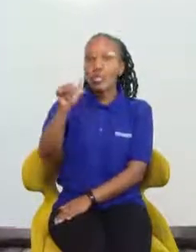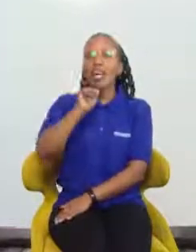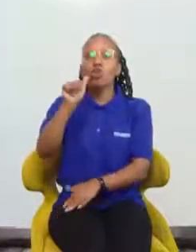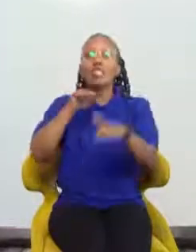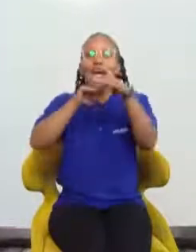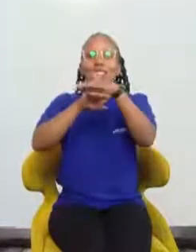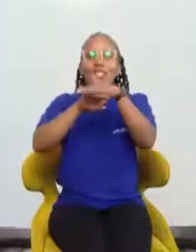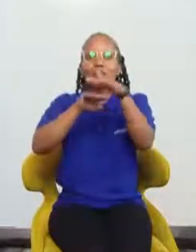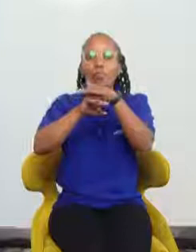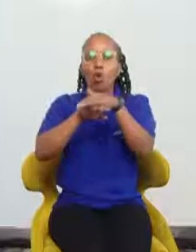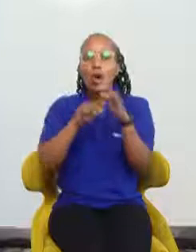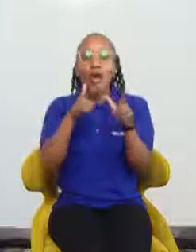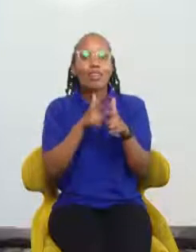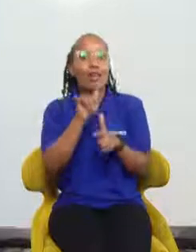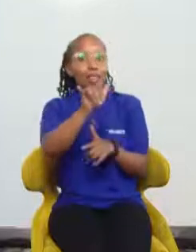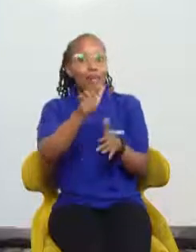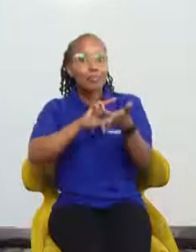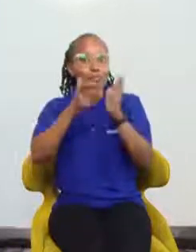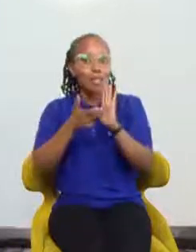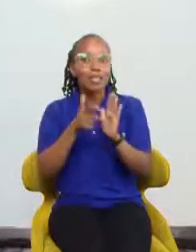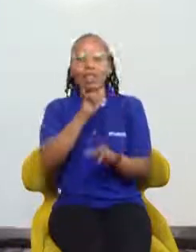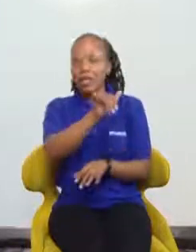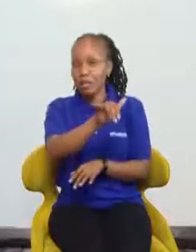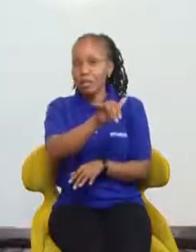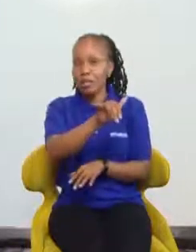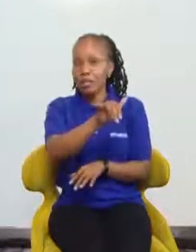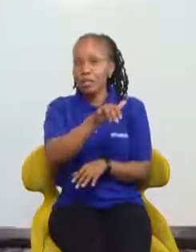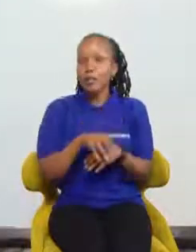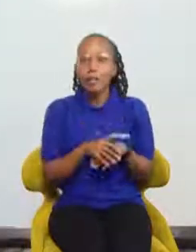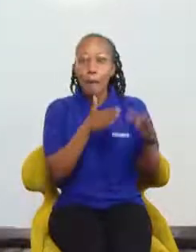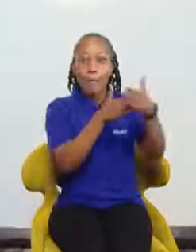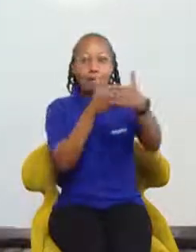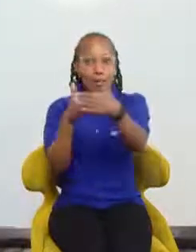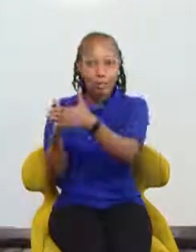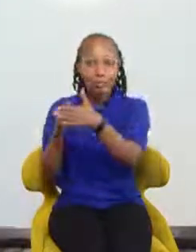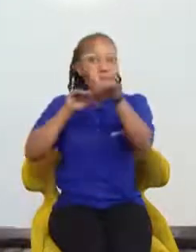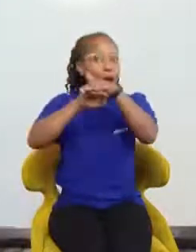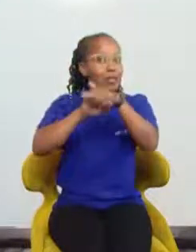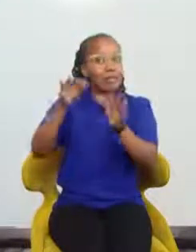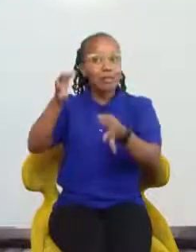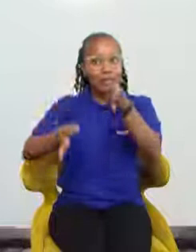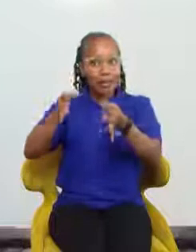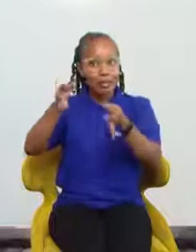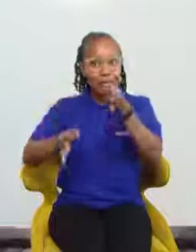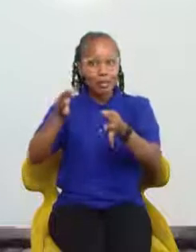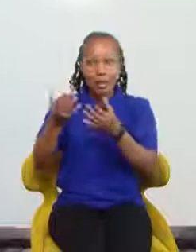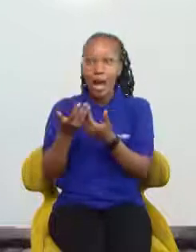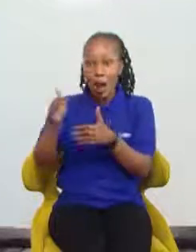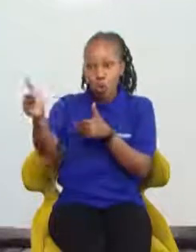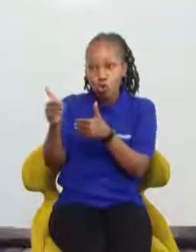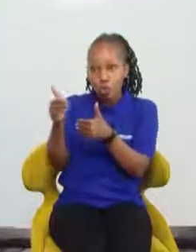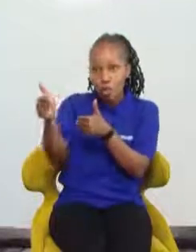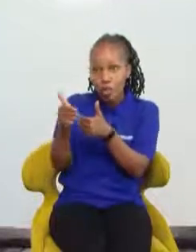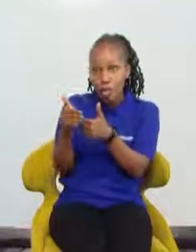accessible, then that means that the barriers to access to justice are brought closer to